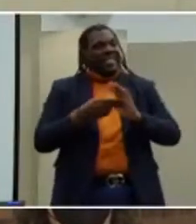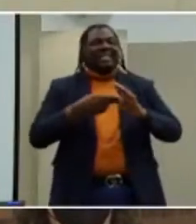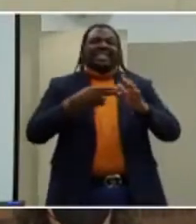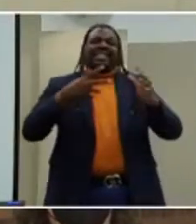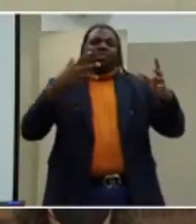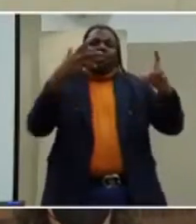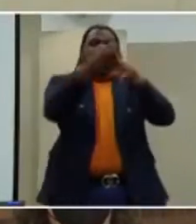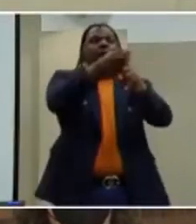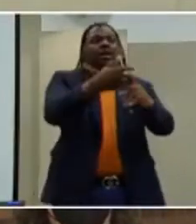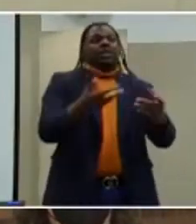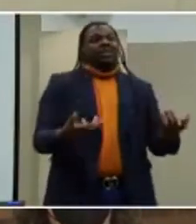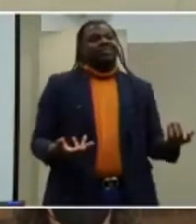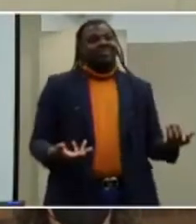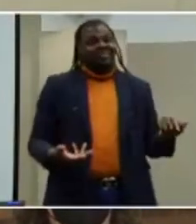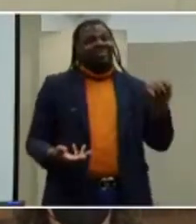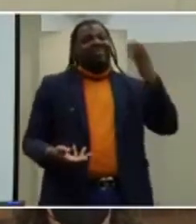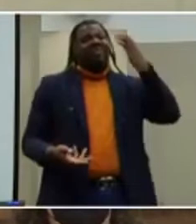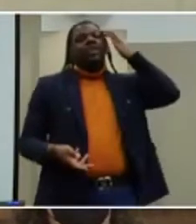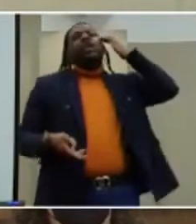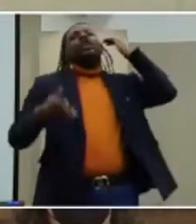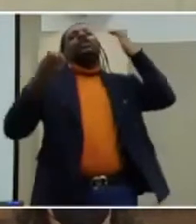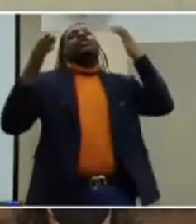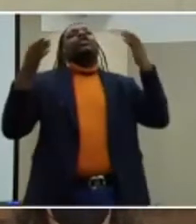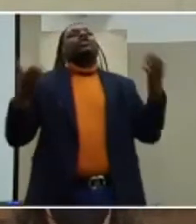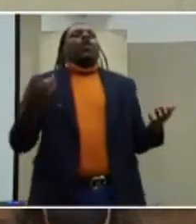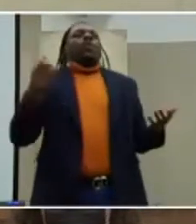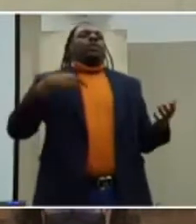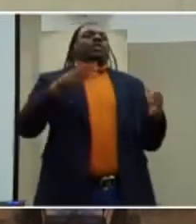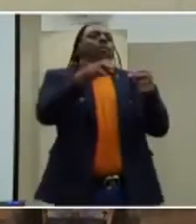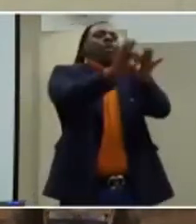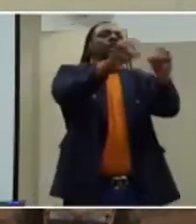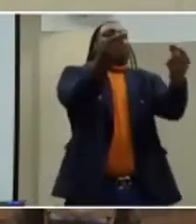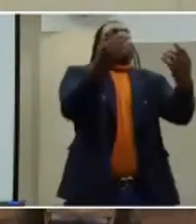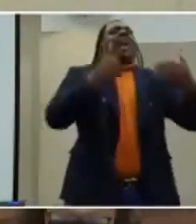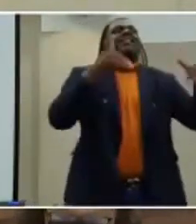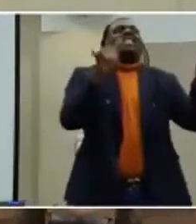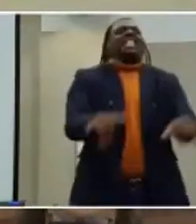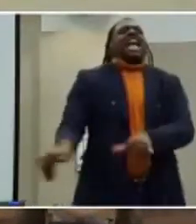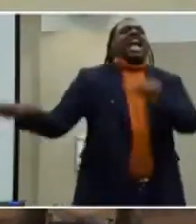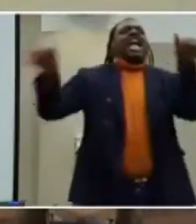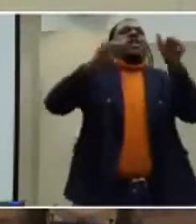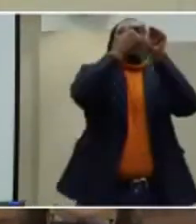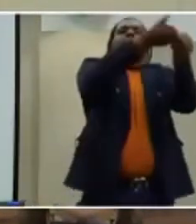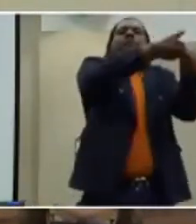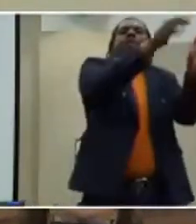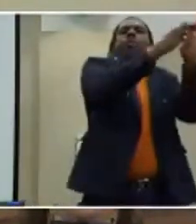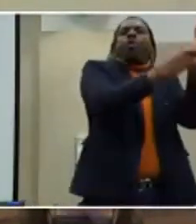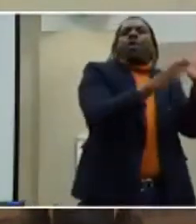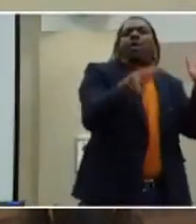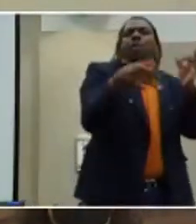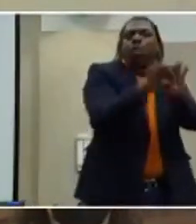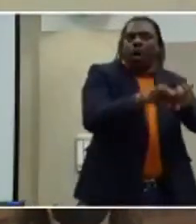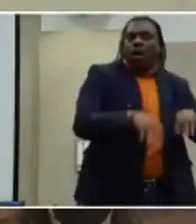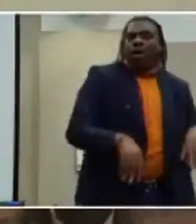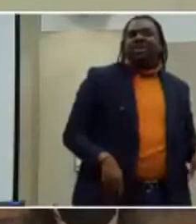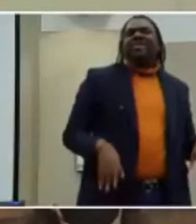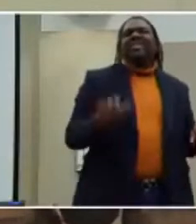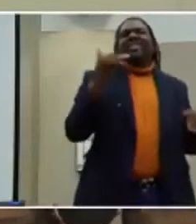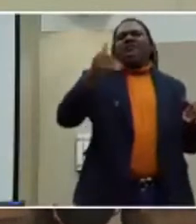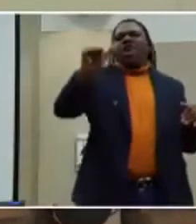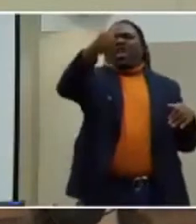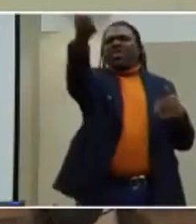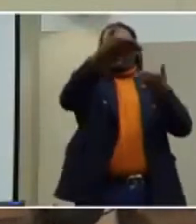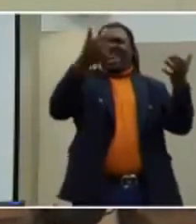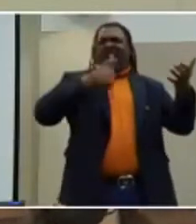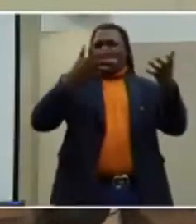a sidewalk. And so we need some standards on that. I'm changing my issue. The other thing is, I wanted to